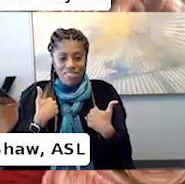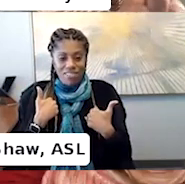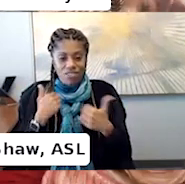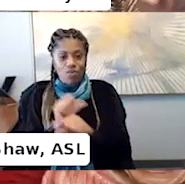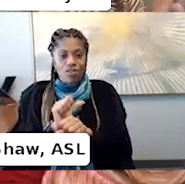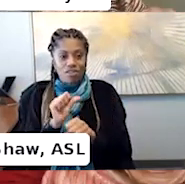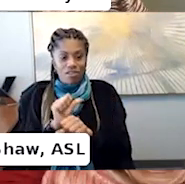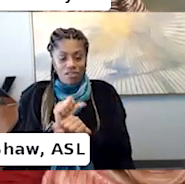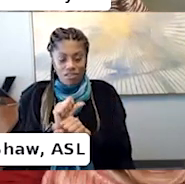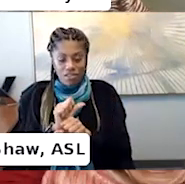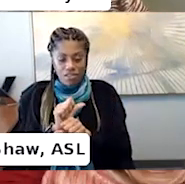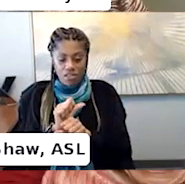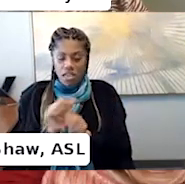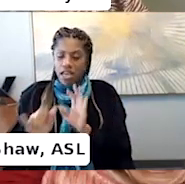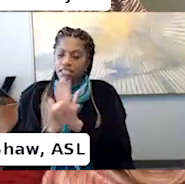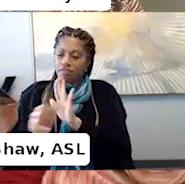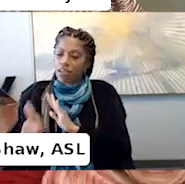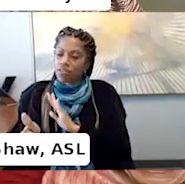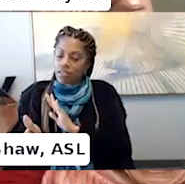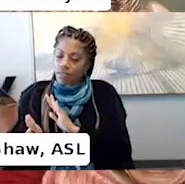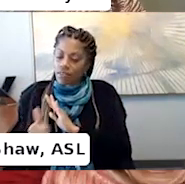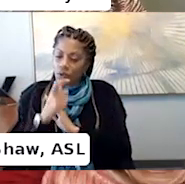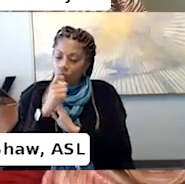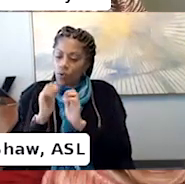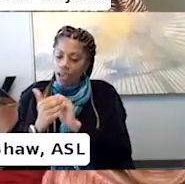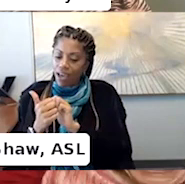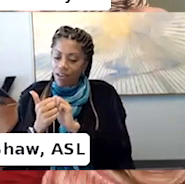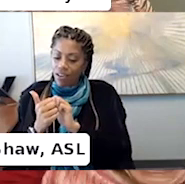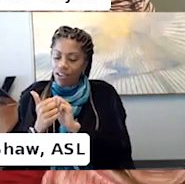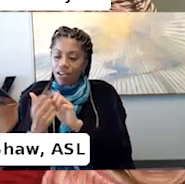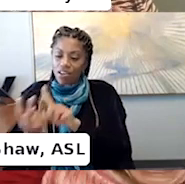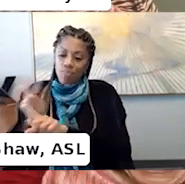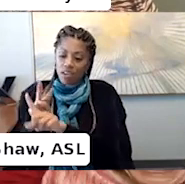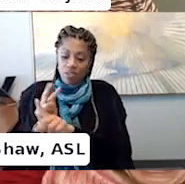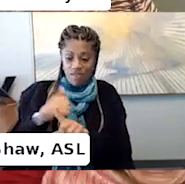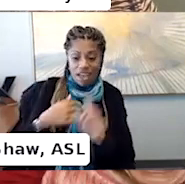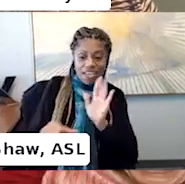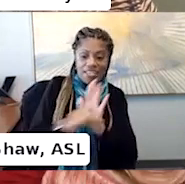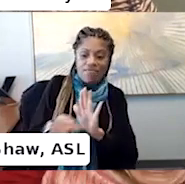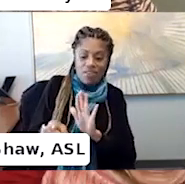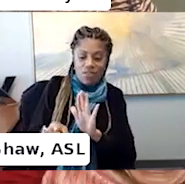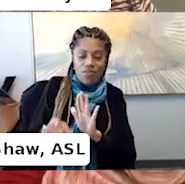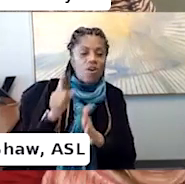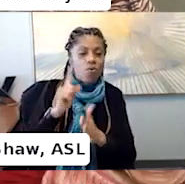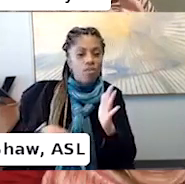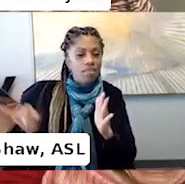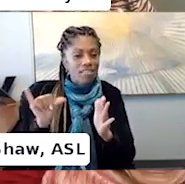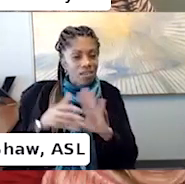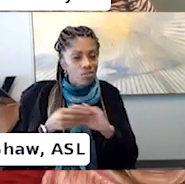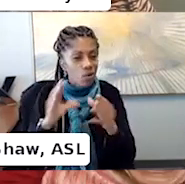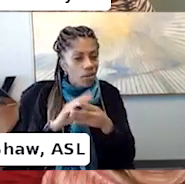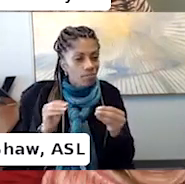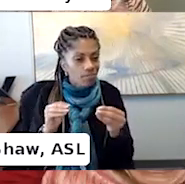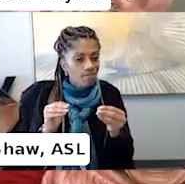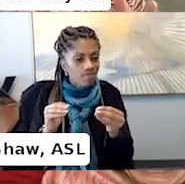about people self-defining for themselves. We're not new to this game, but there's other organizations that are also not new and are